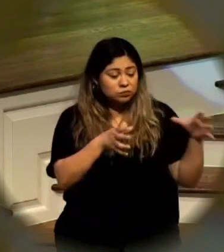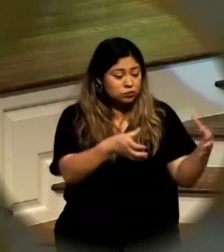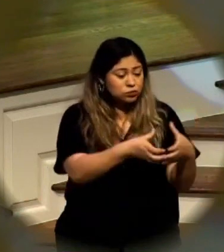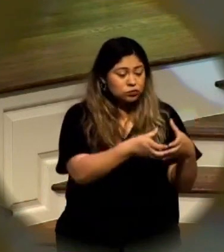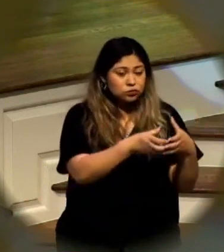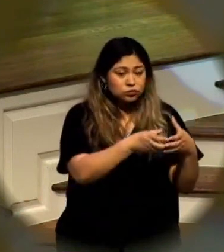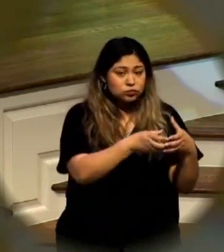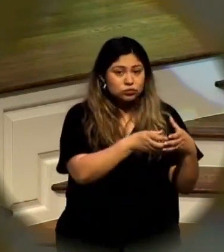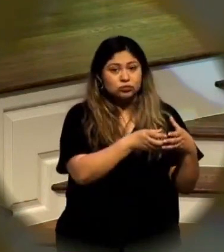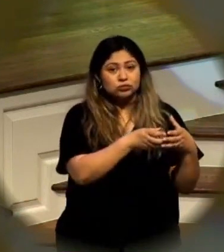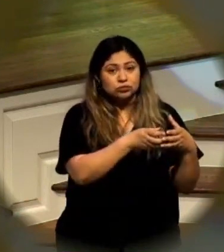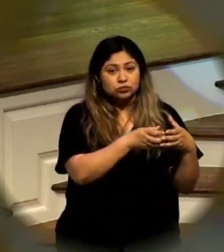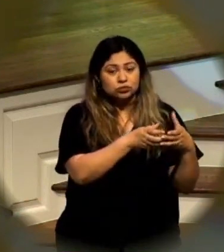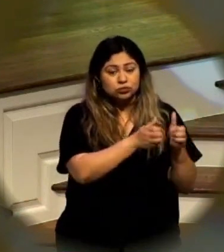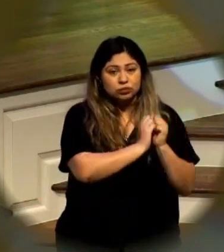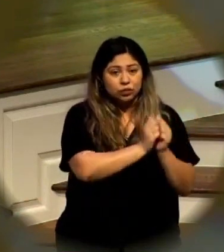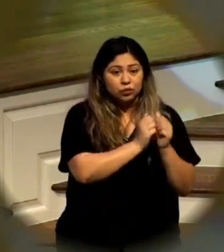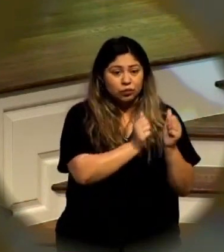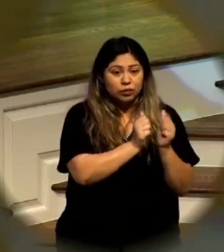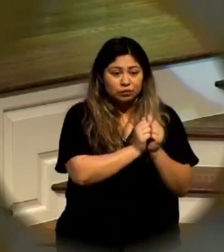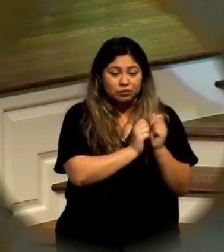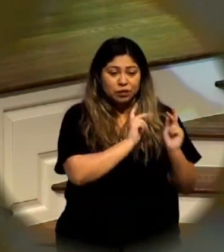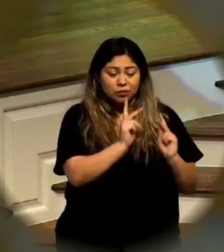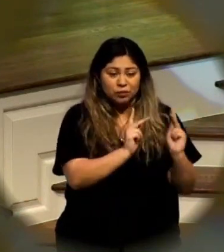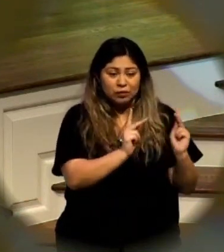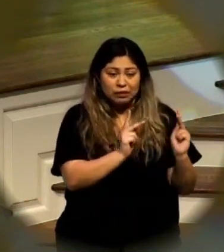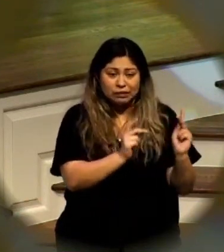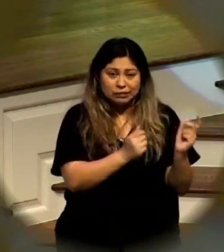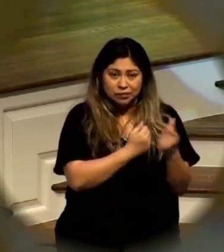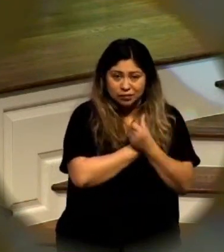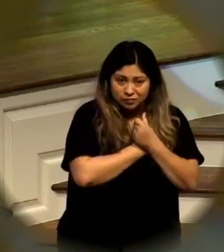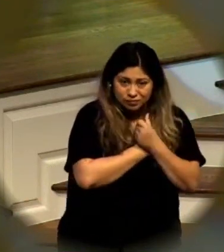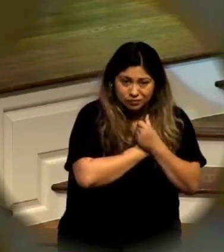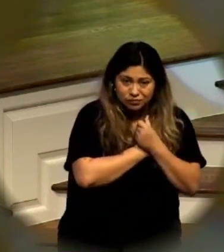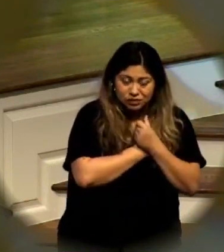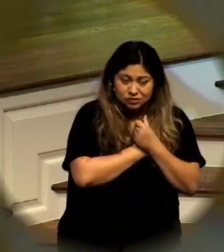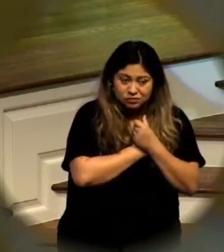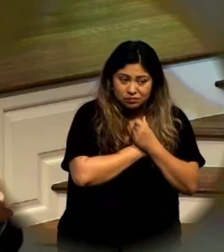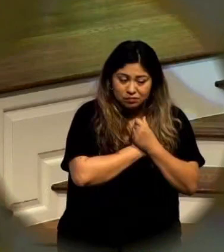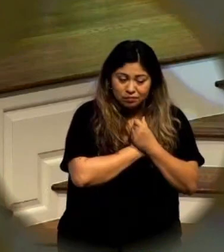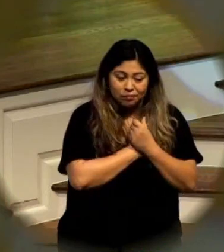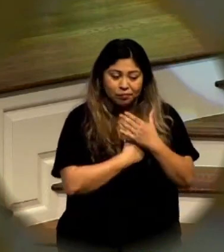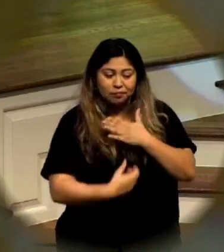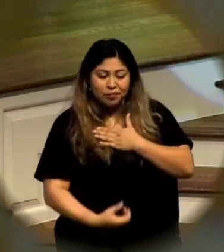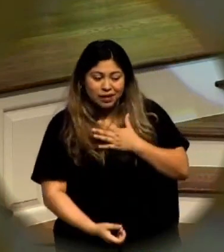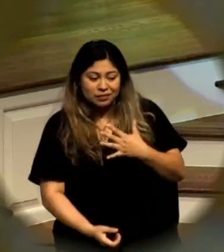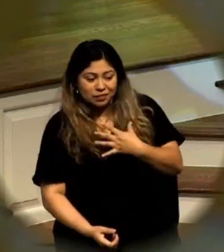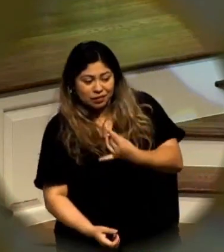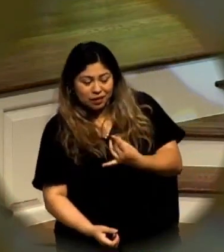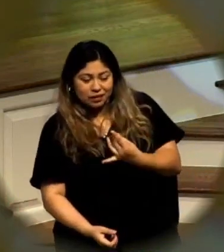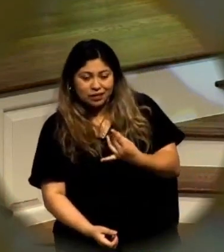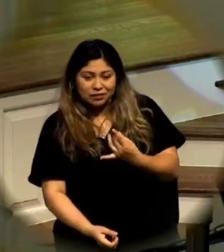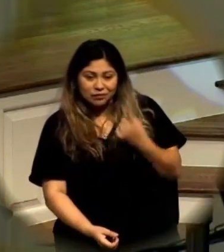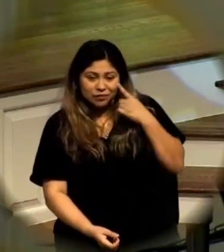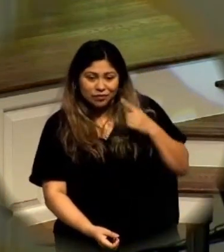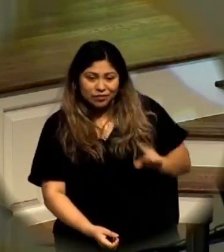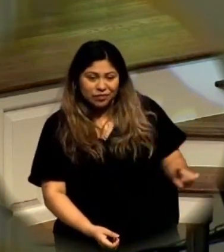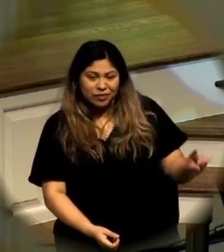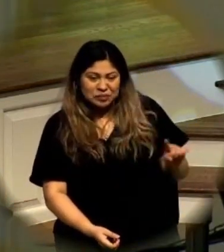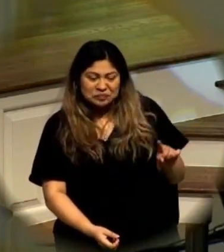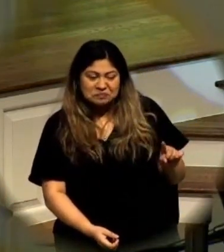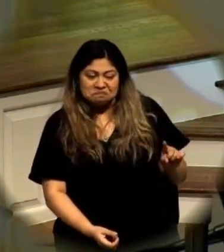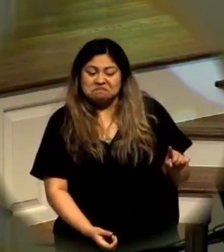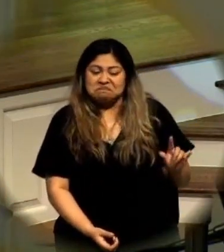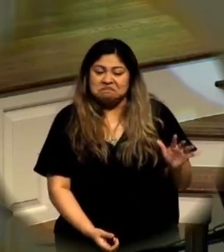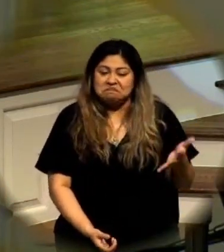love, perfection goes out the window, doesn't it? Because we all don't move at the same pace. We all don't have